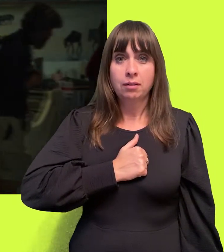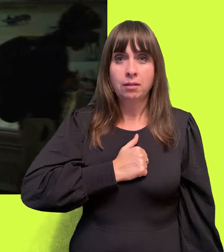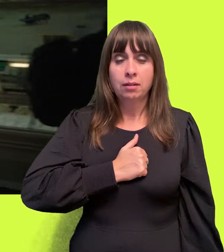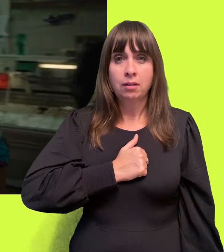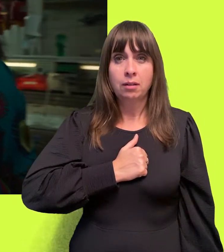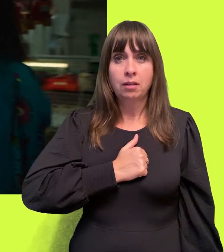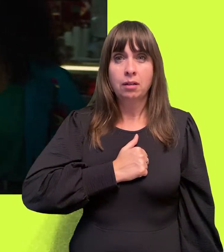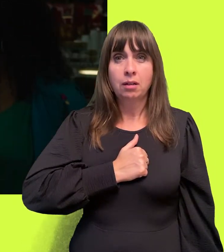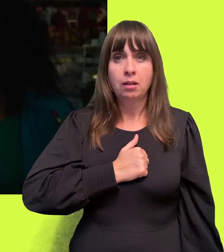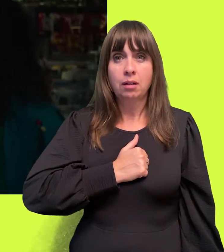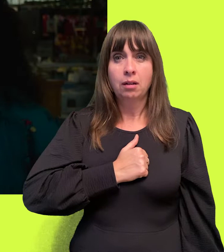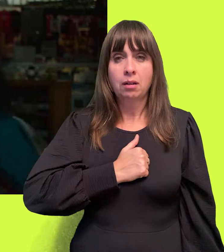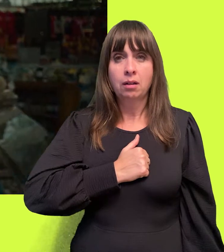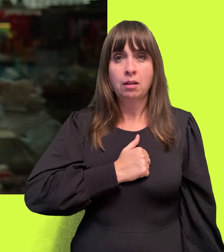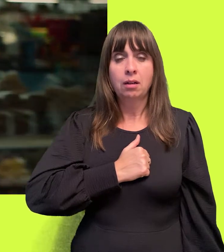Rory, just leave her.